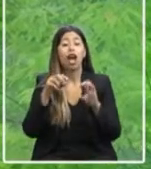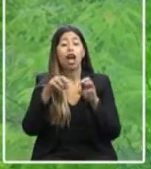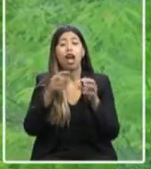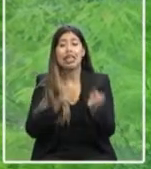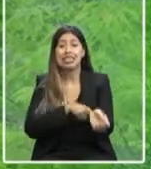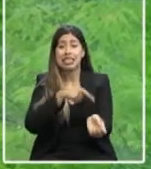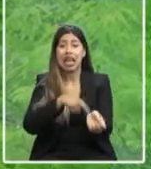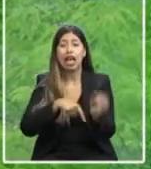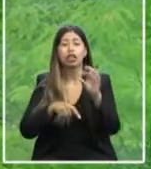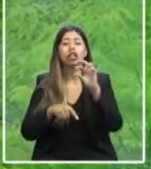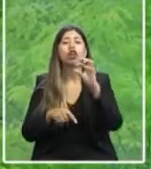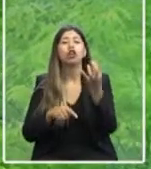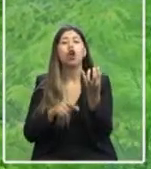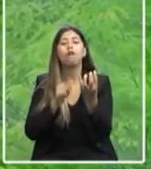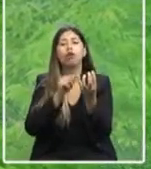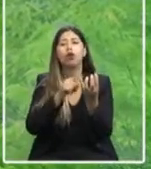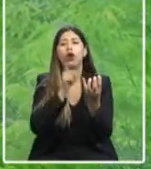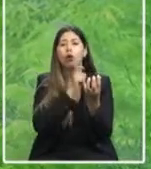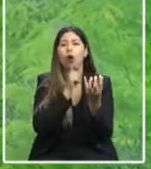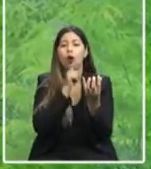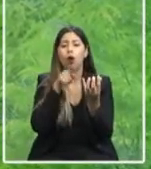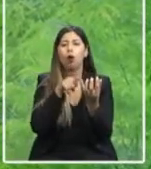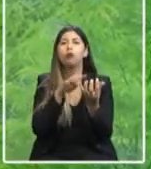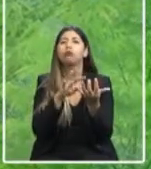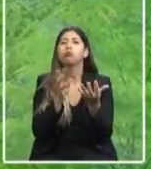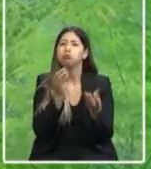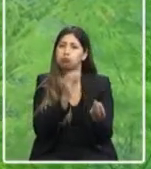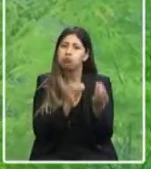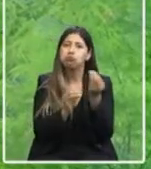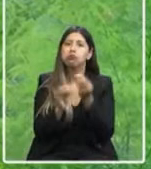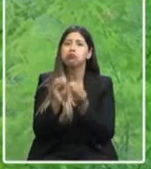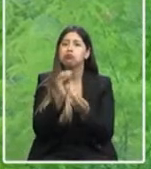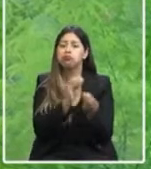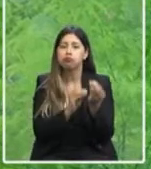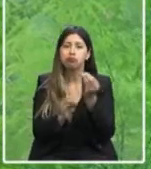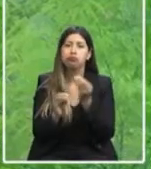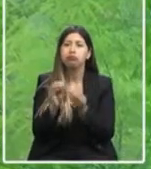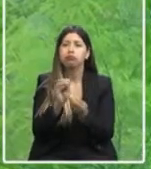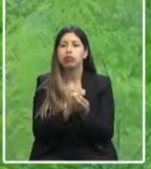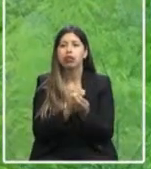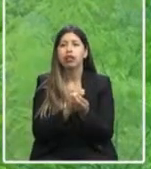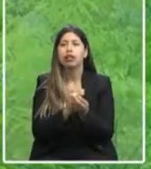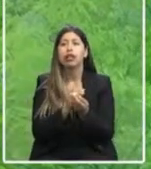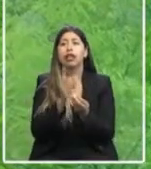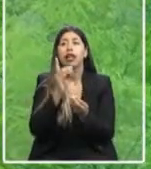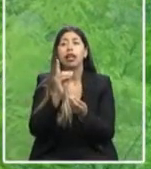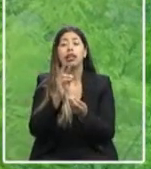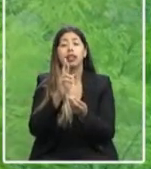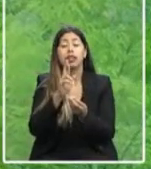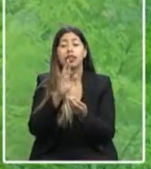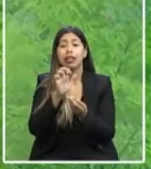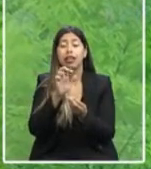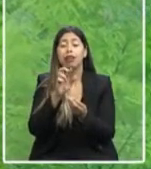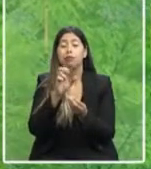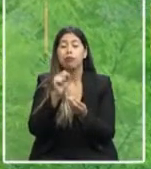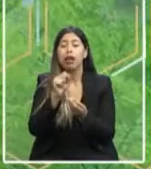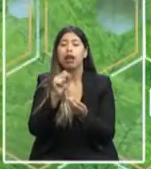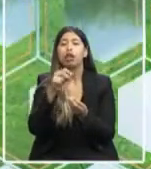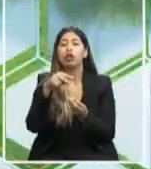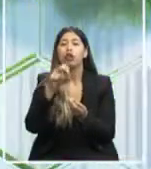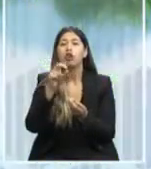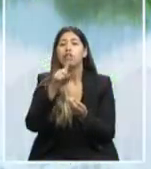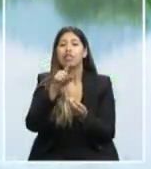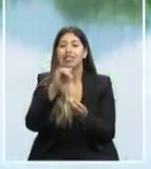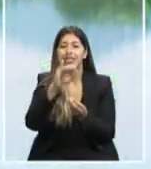homozygotic cases, which mean that they are completely, their blood cells are completely